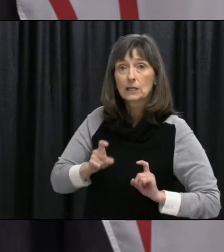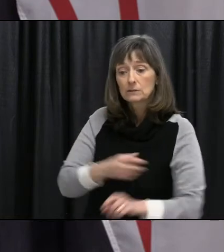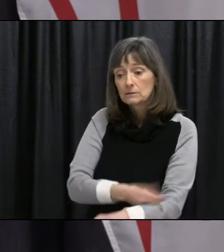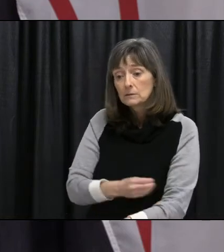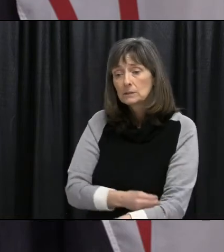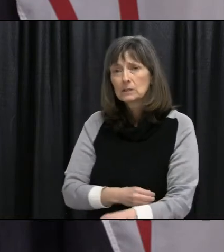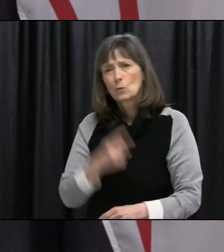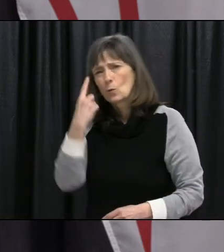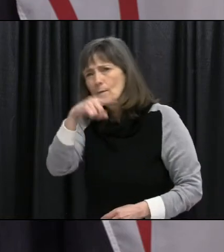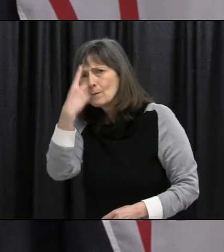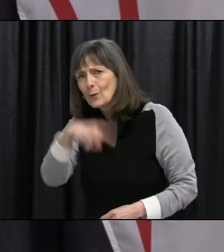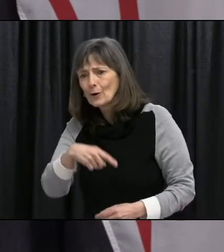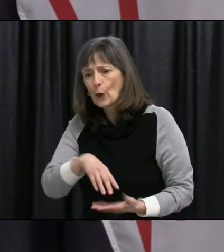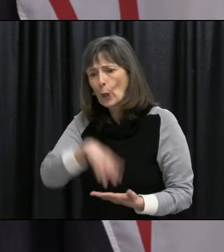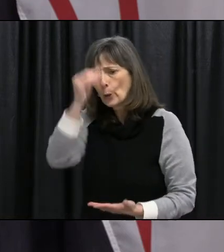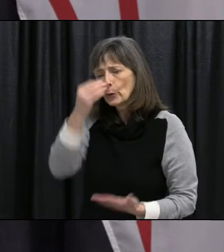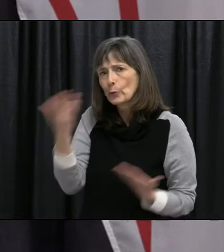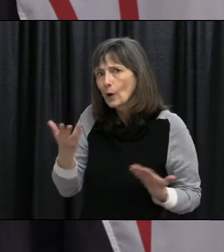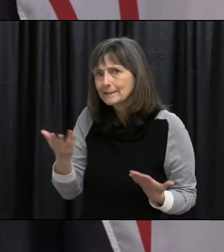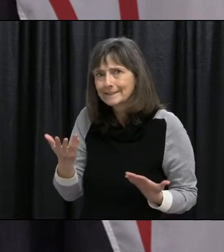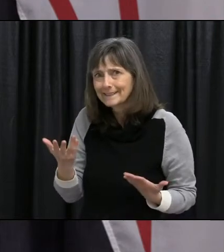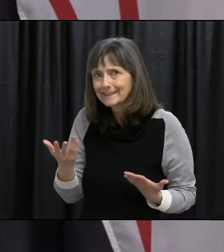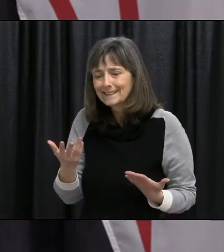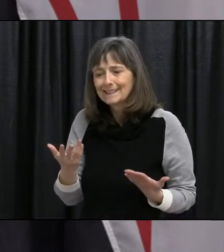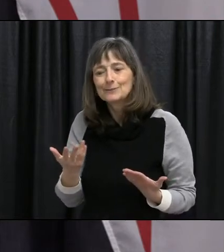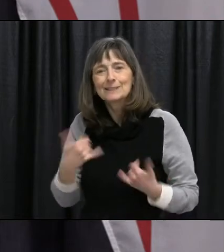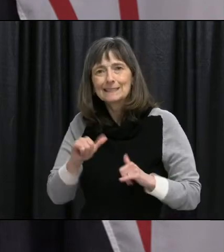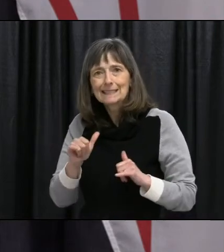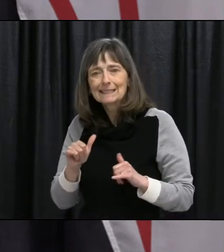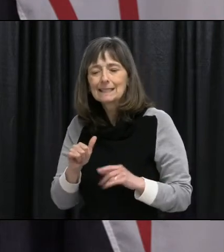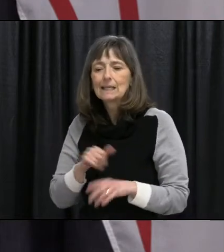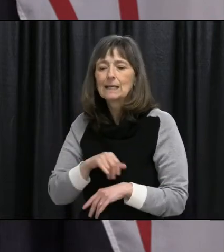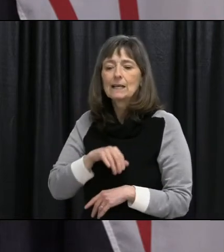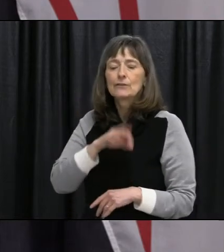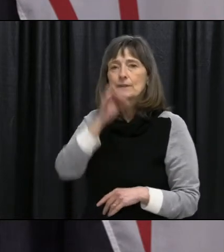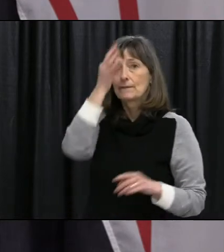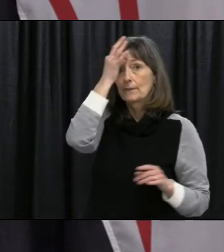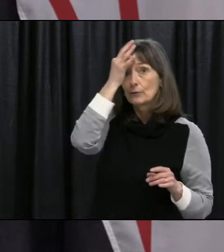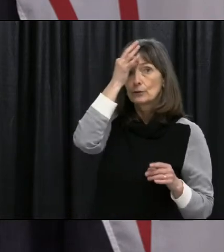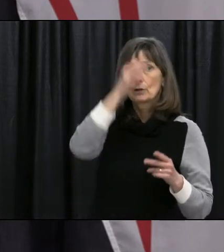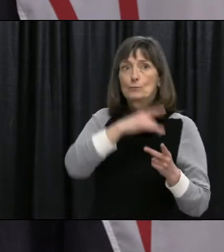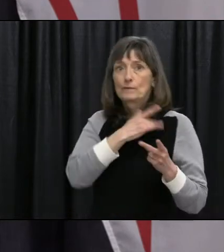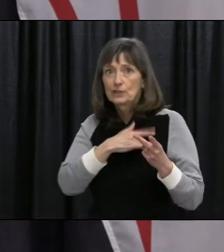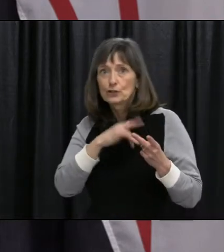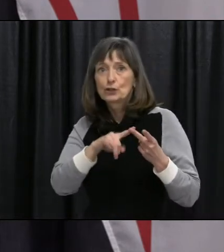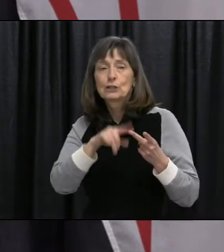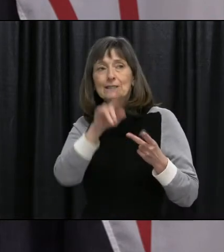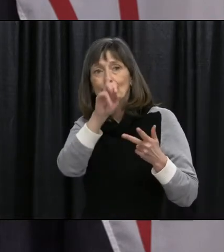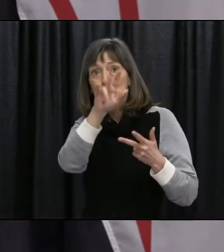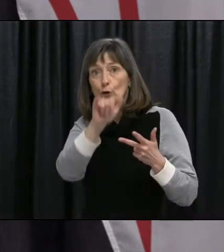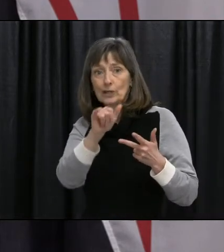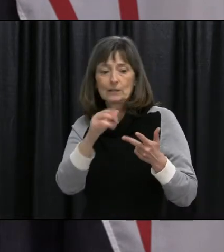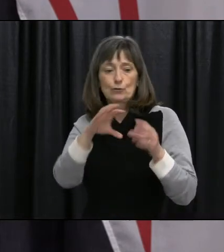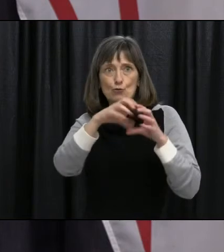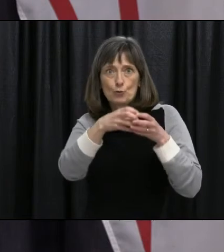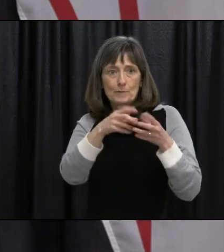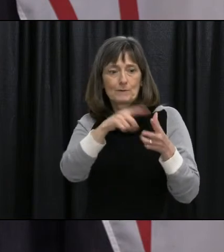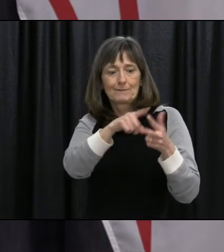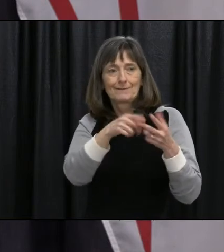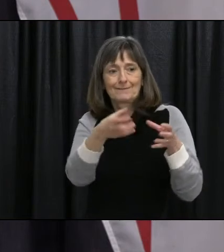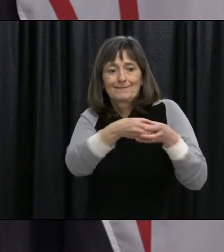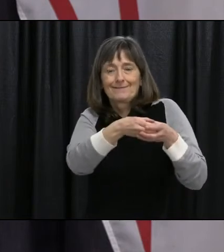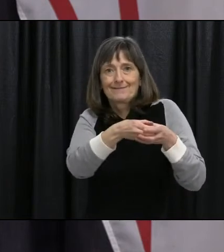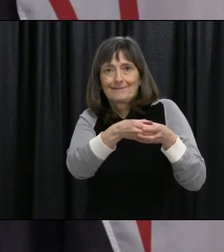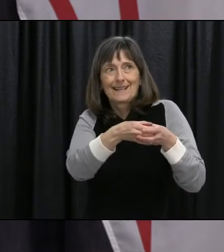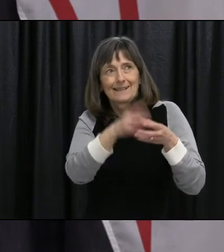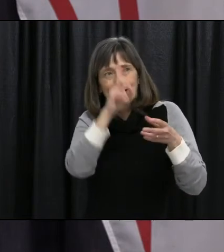be used, and there is an FPT group, a federal, provincial, territorial task force that's actually looking at the best